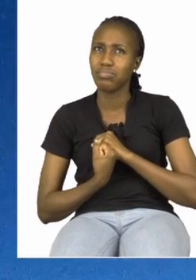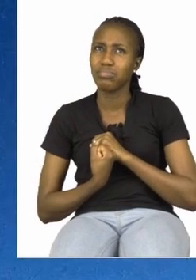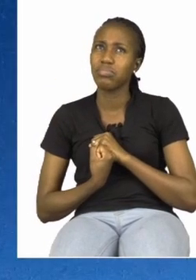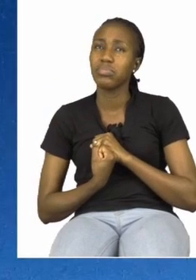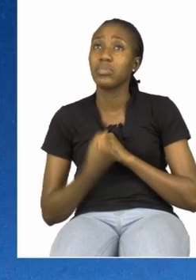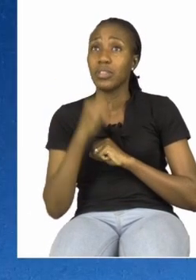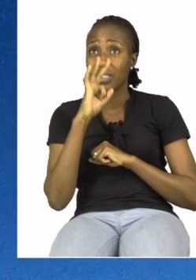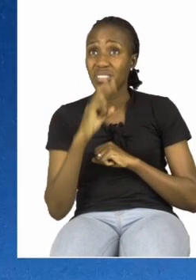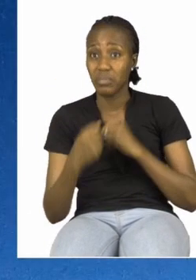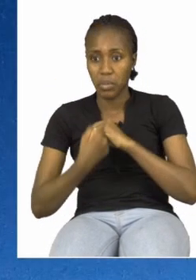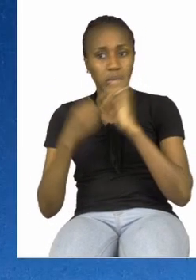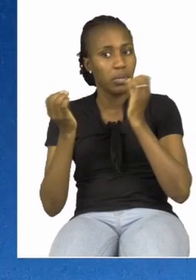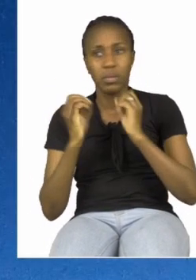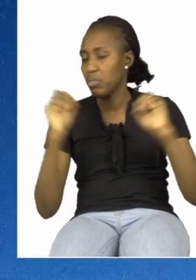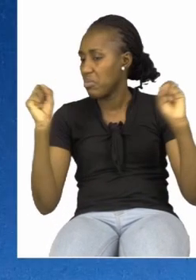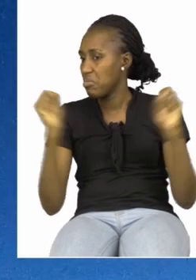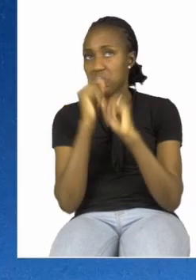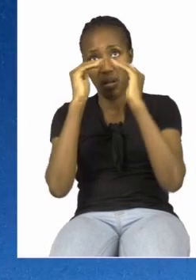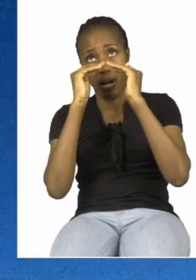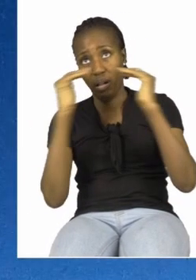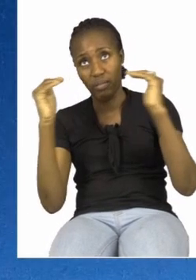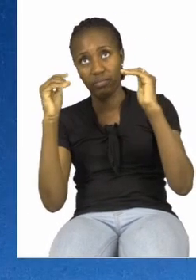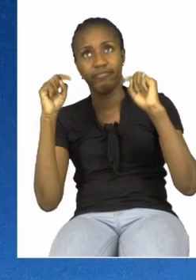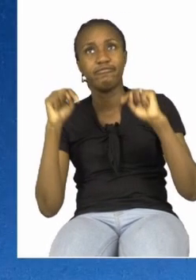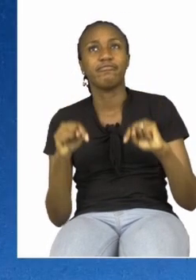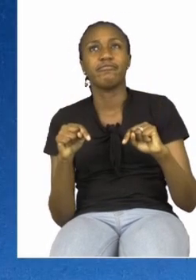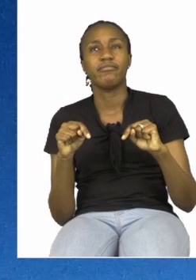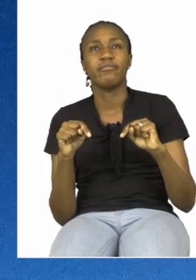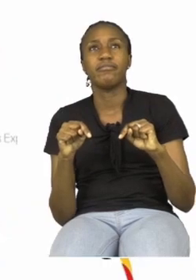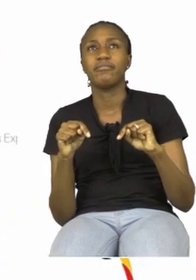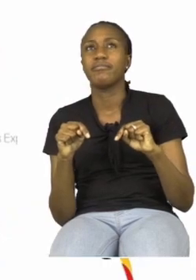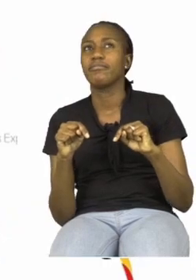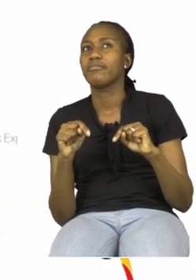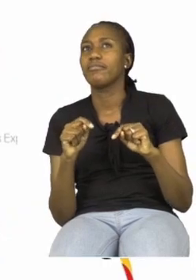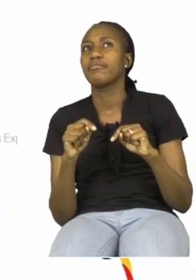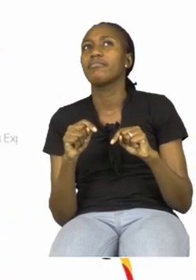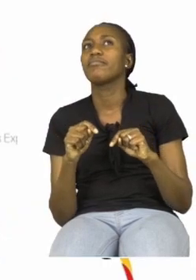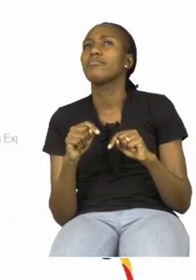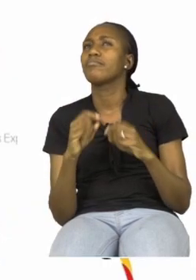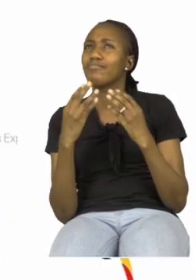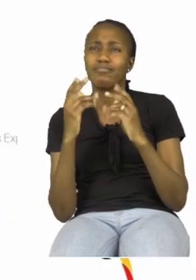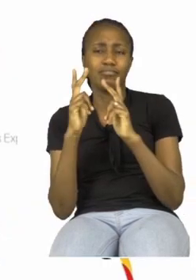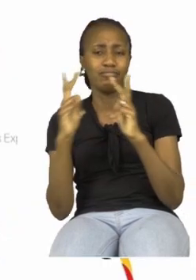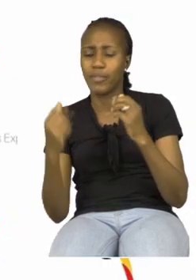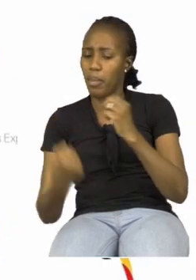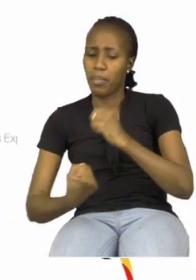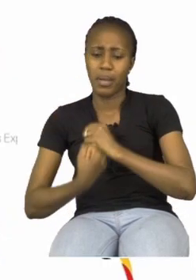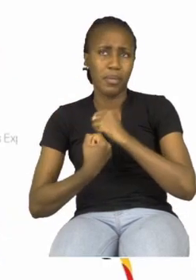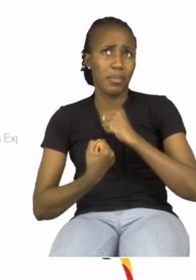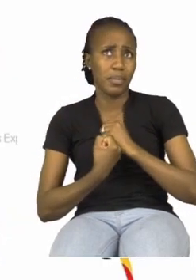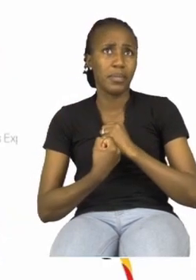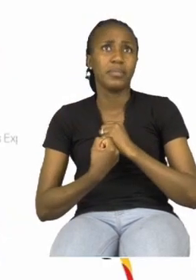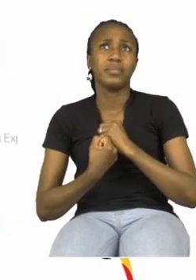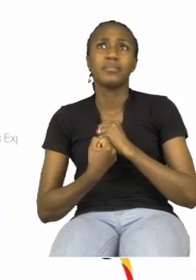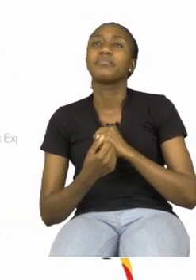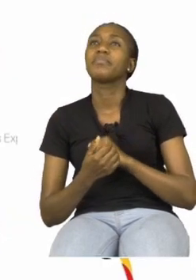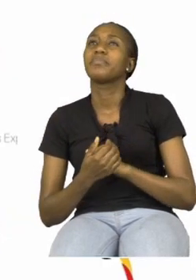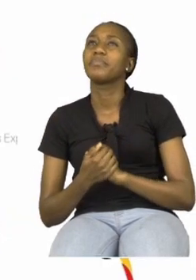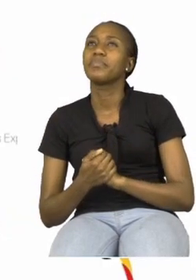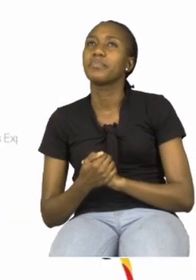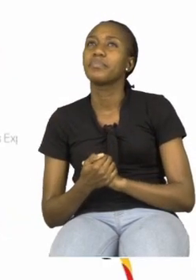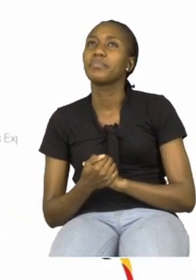would be on this level that I am now without their support and from all the other people helping me, supporting me, my sponsors and that. All